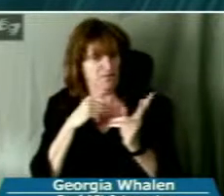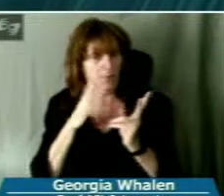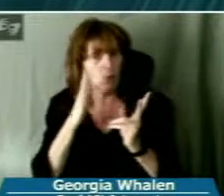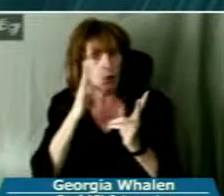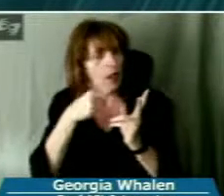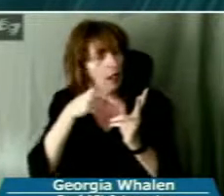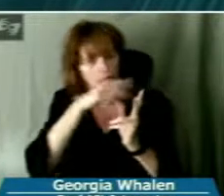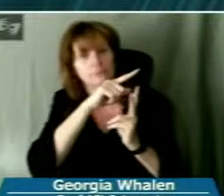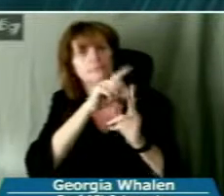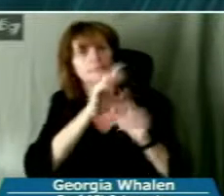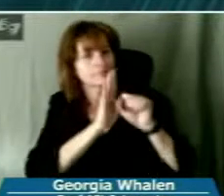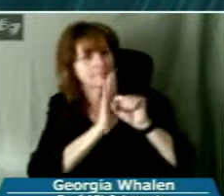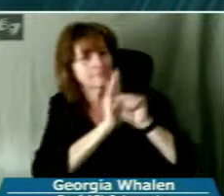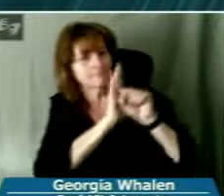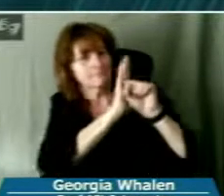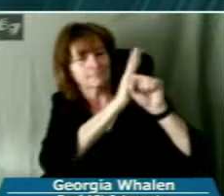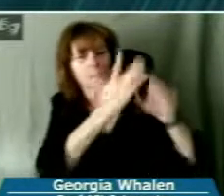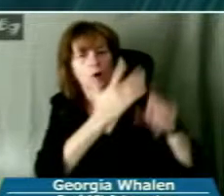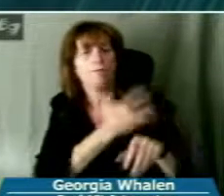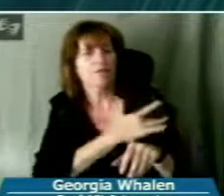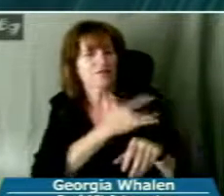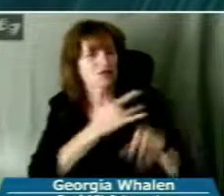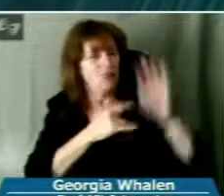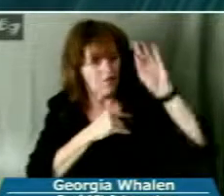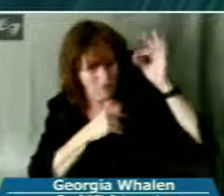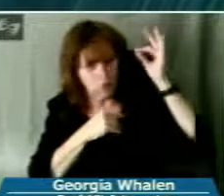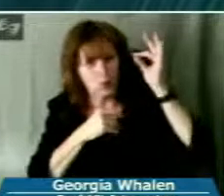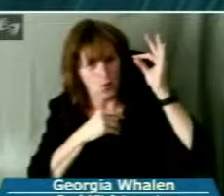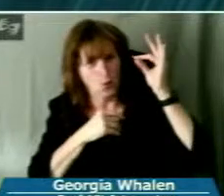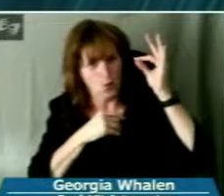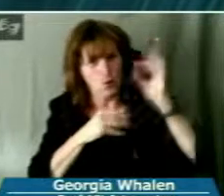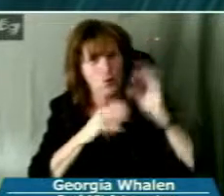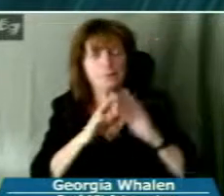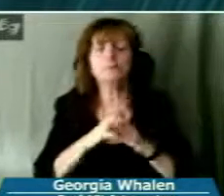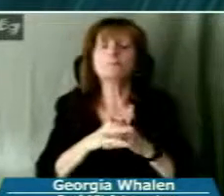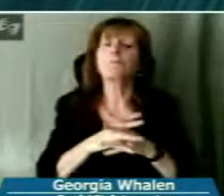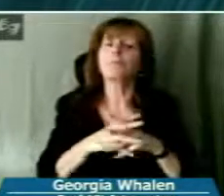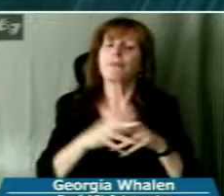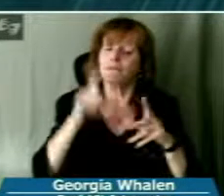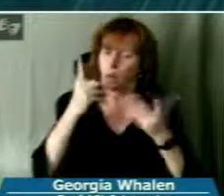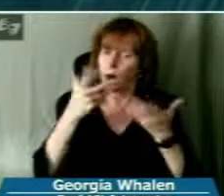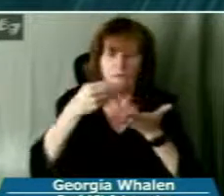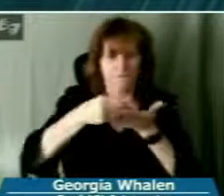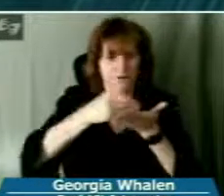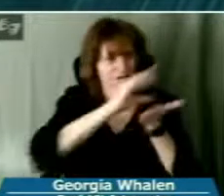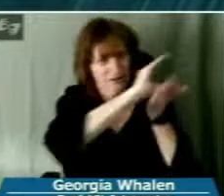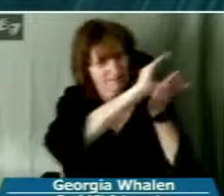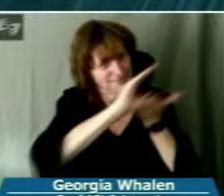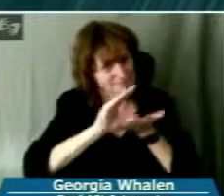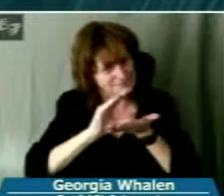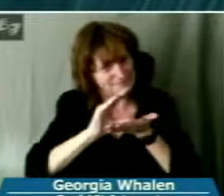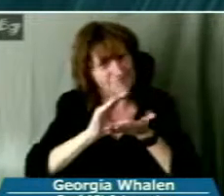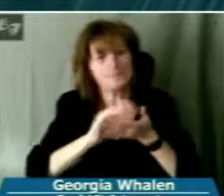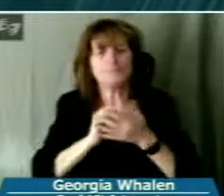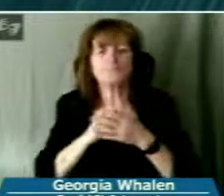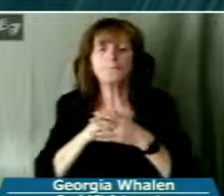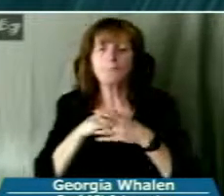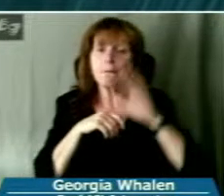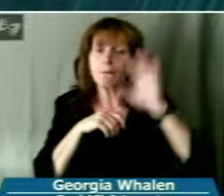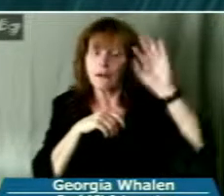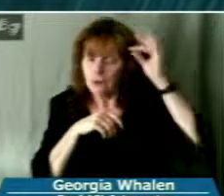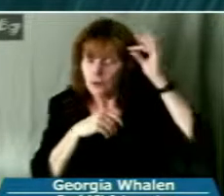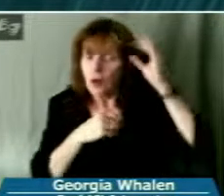municipalities. The federal government will be investing in more testing and contact tracing and data collection so